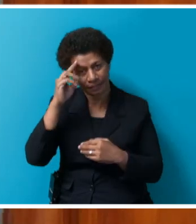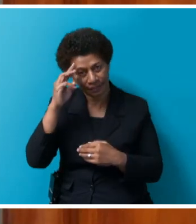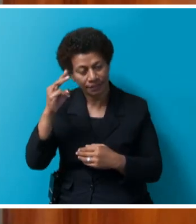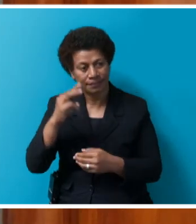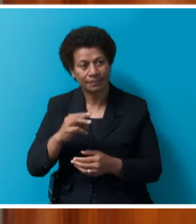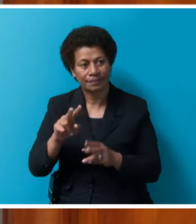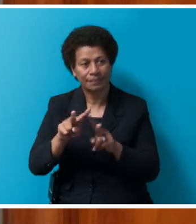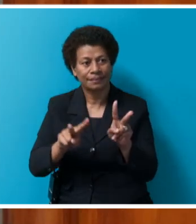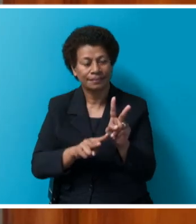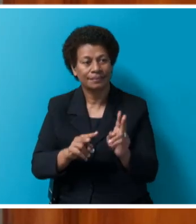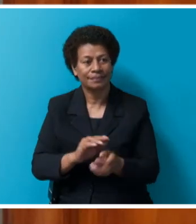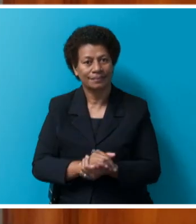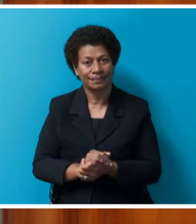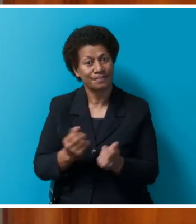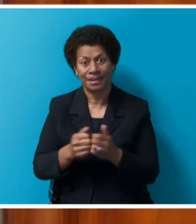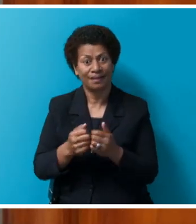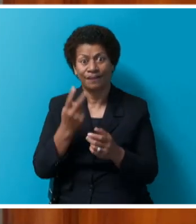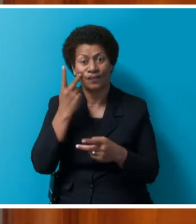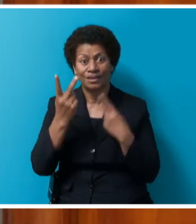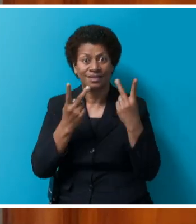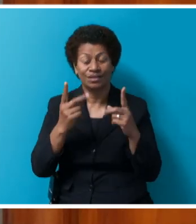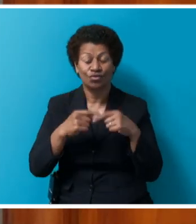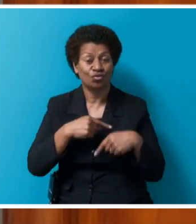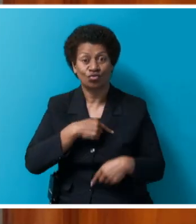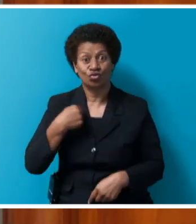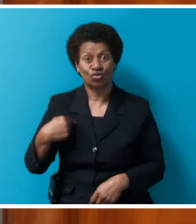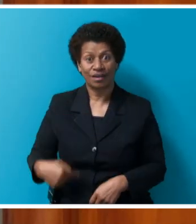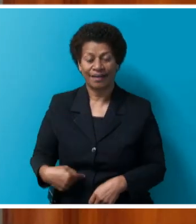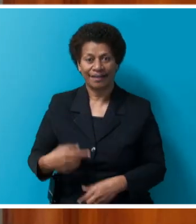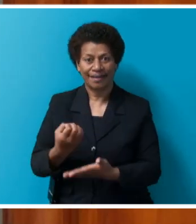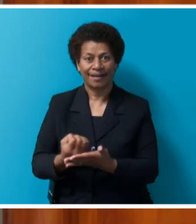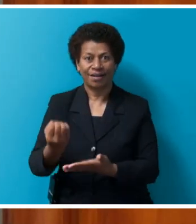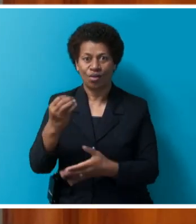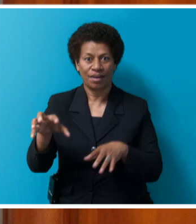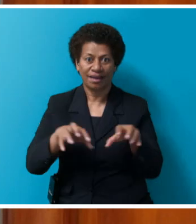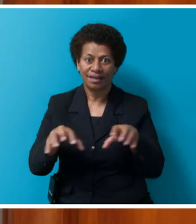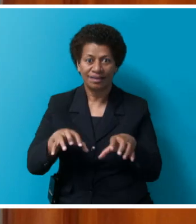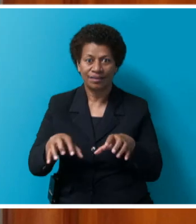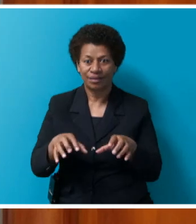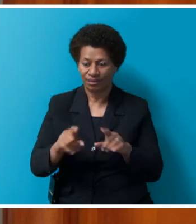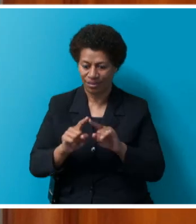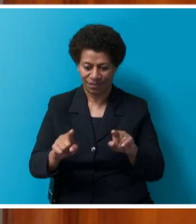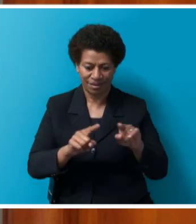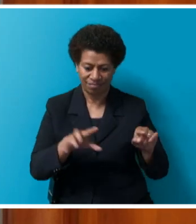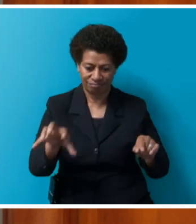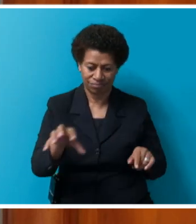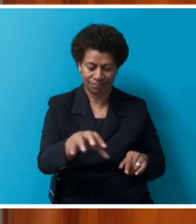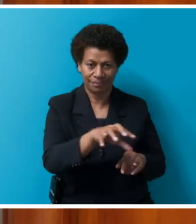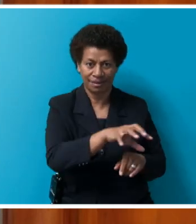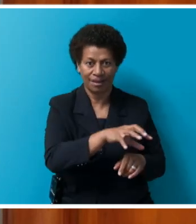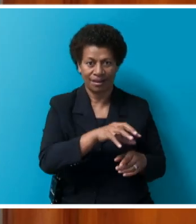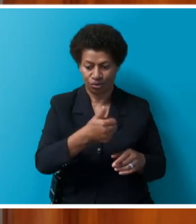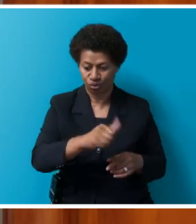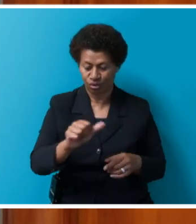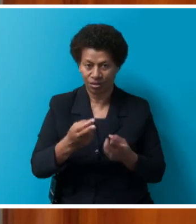I know many have visited China and how we have seen firsthand the economic activity within the provinces using their resources